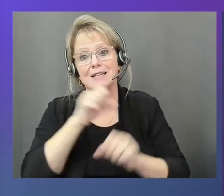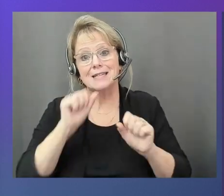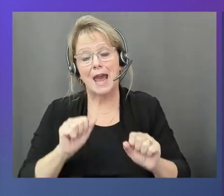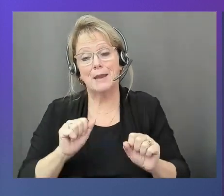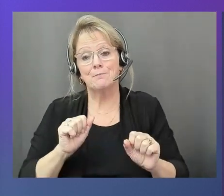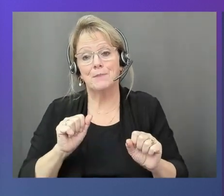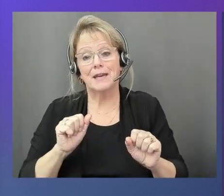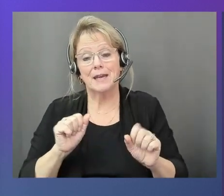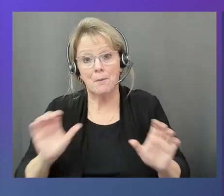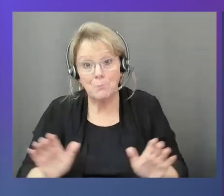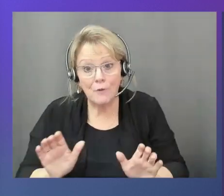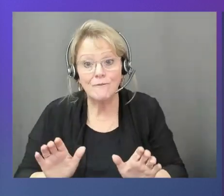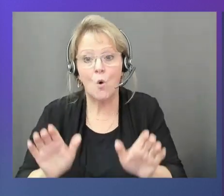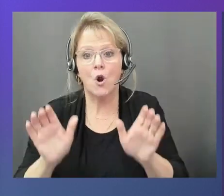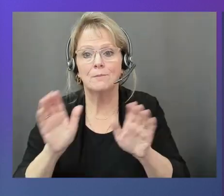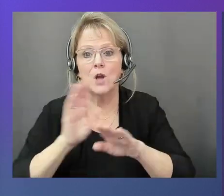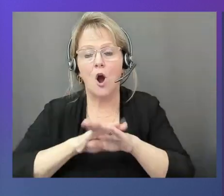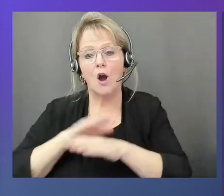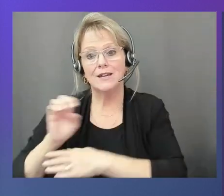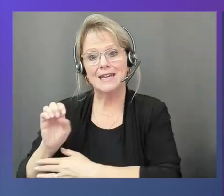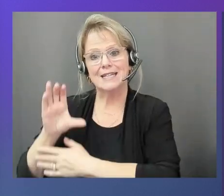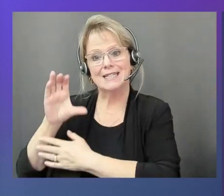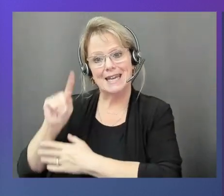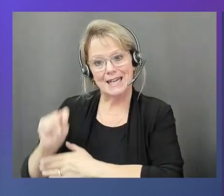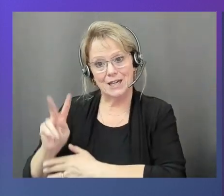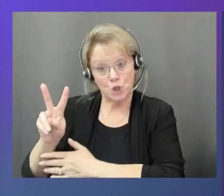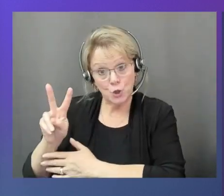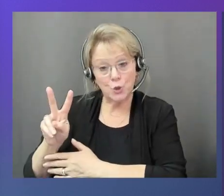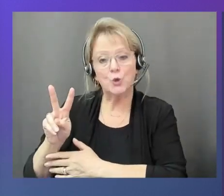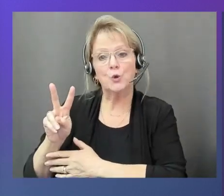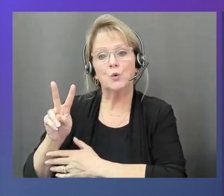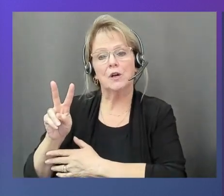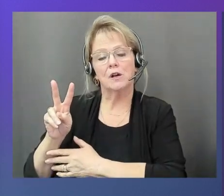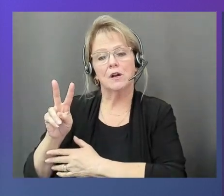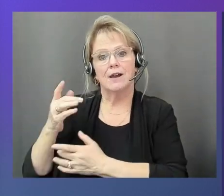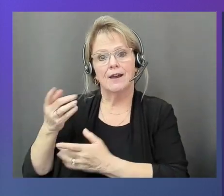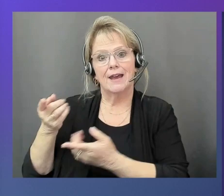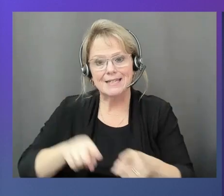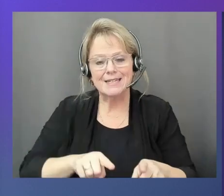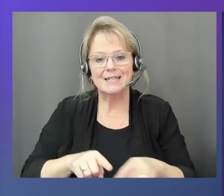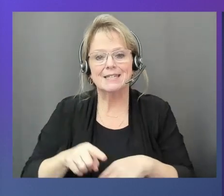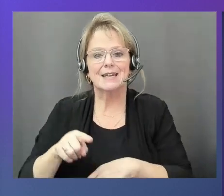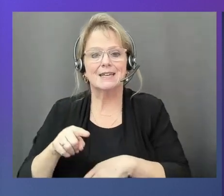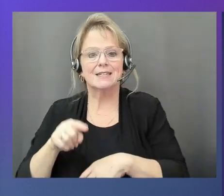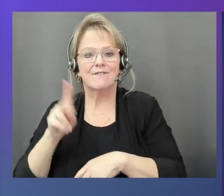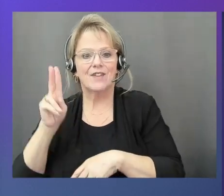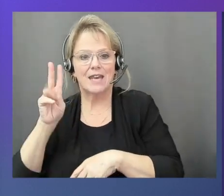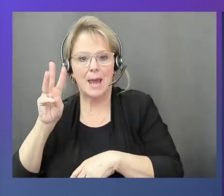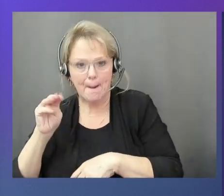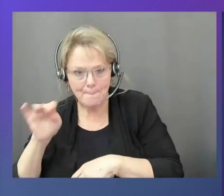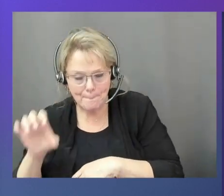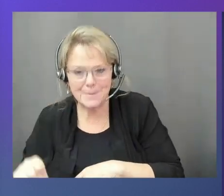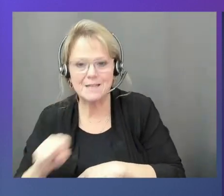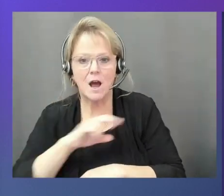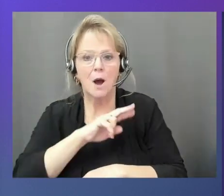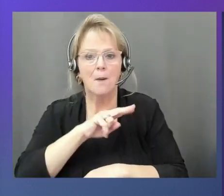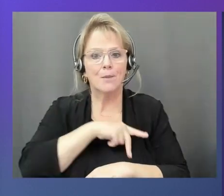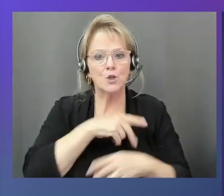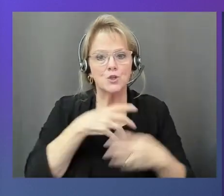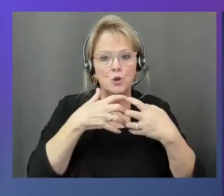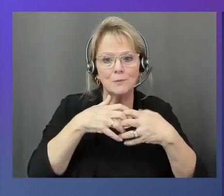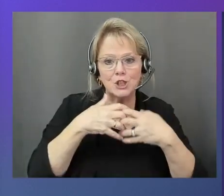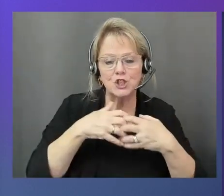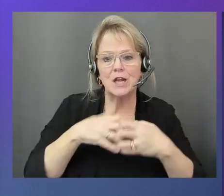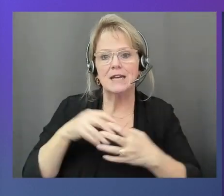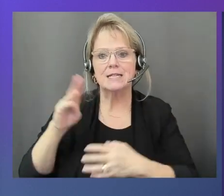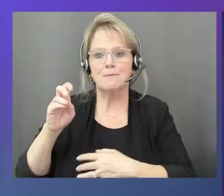on EC2 instances, VMs, personal machines, servers, hardware, bare metal servers in a